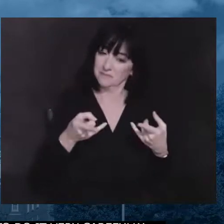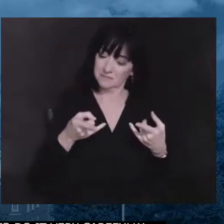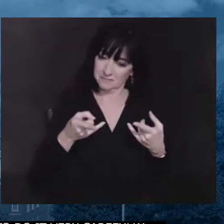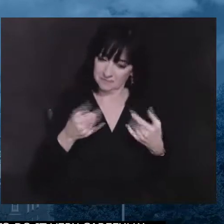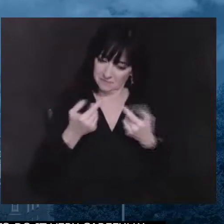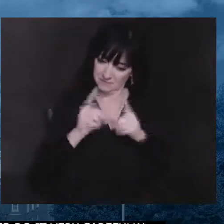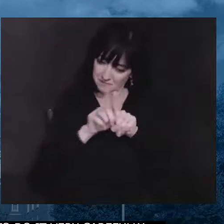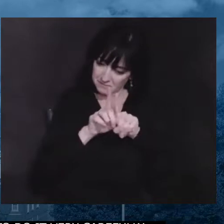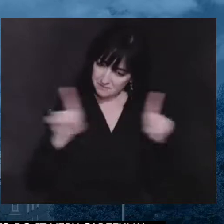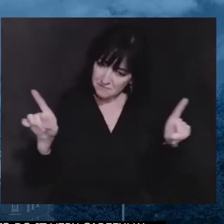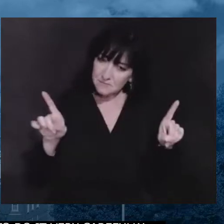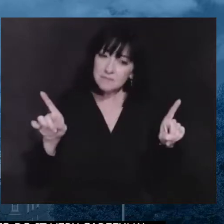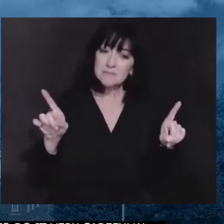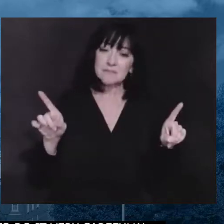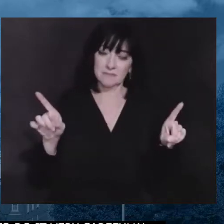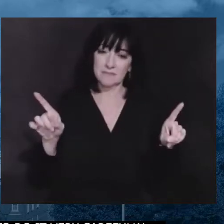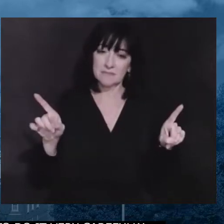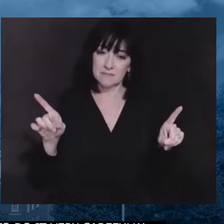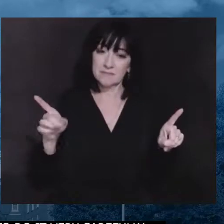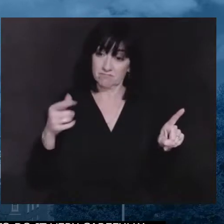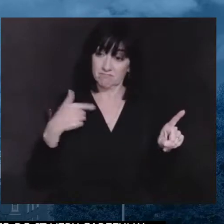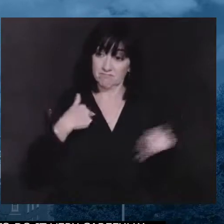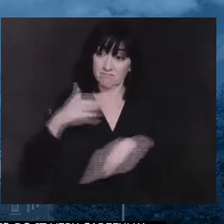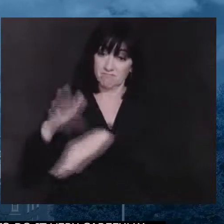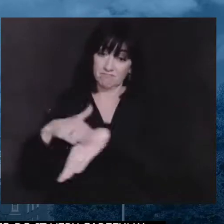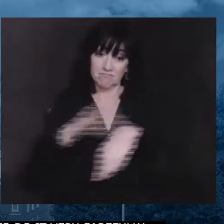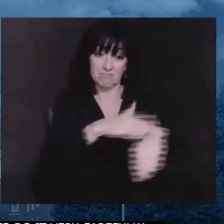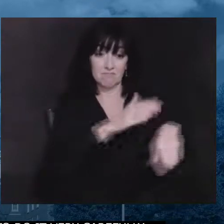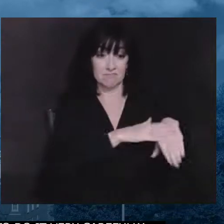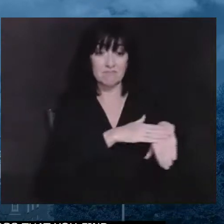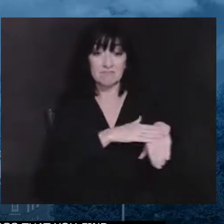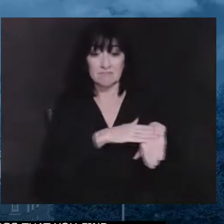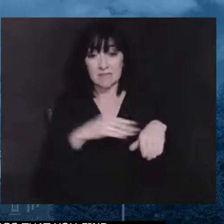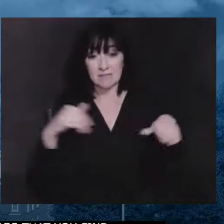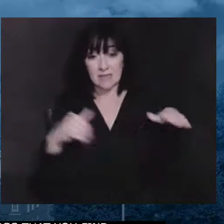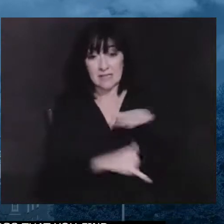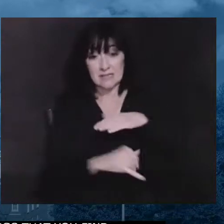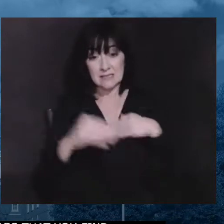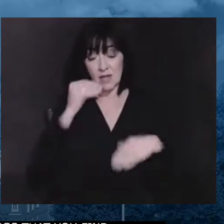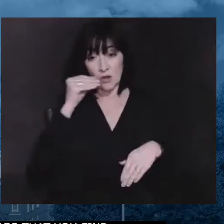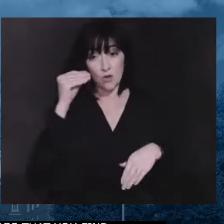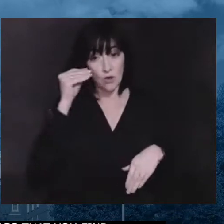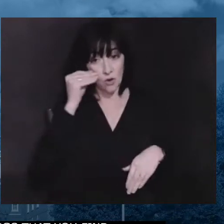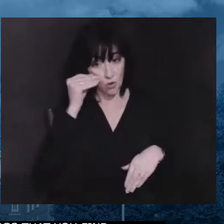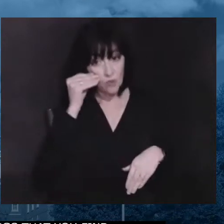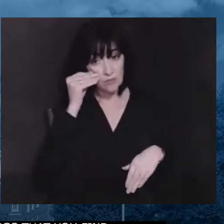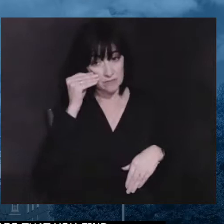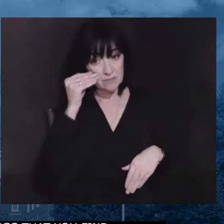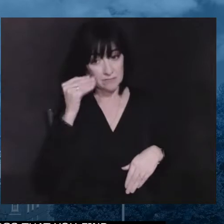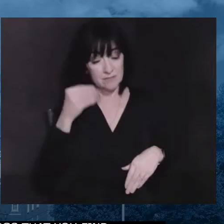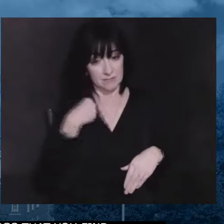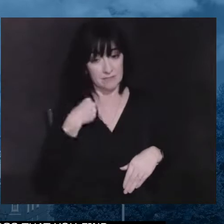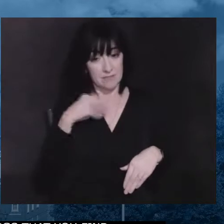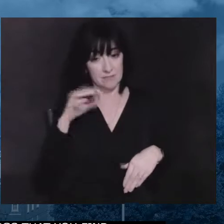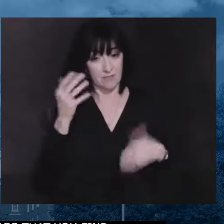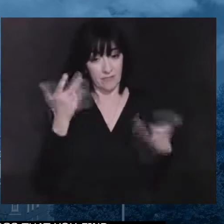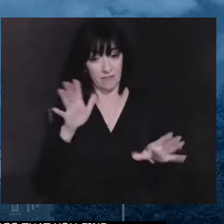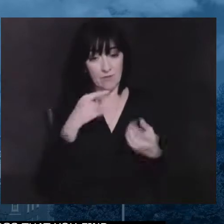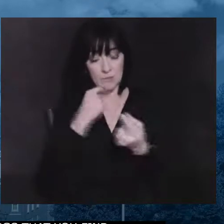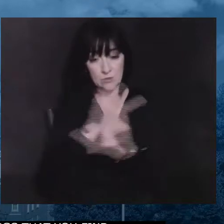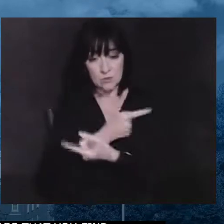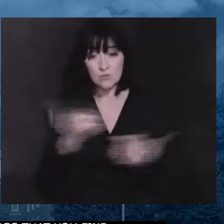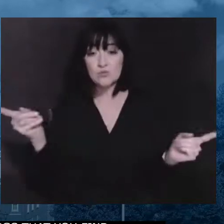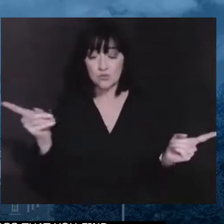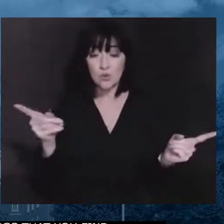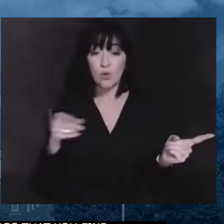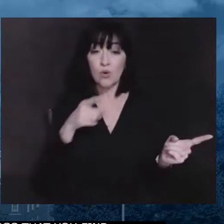have a stay-at-home advisory, and we would bring that to your attention. Please limit any kinds of